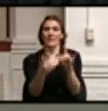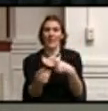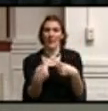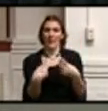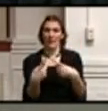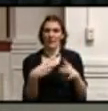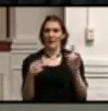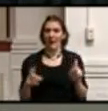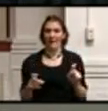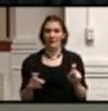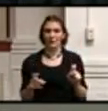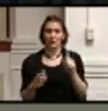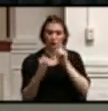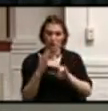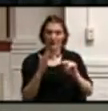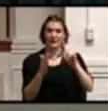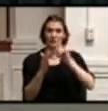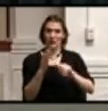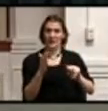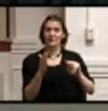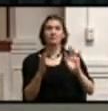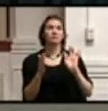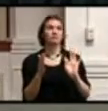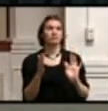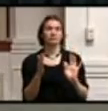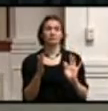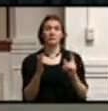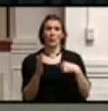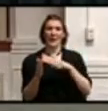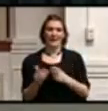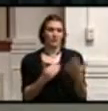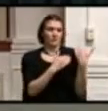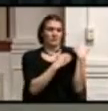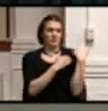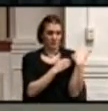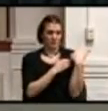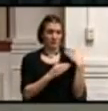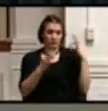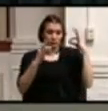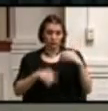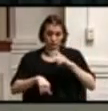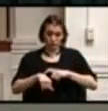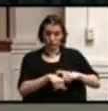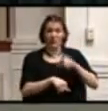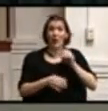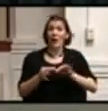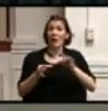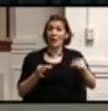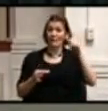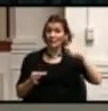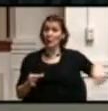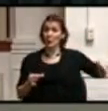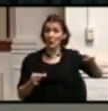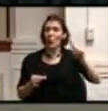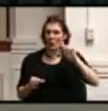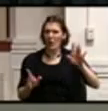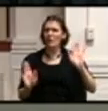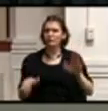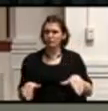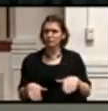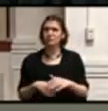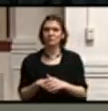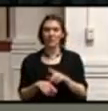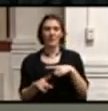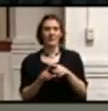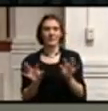working along the way. And we would have to do our end of making sure that that was timely and well thought out and with a lot